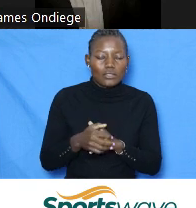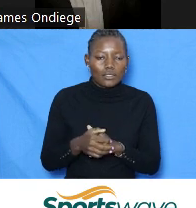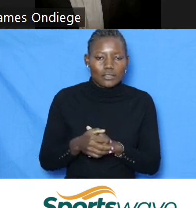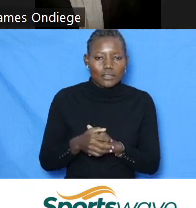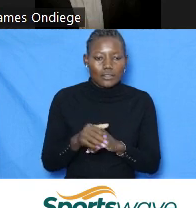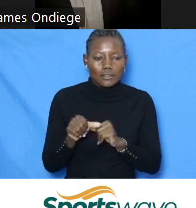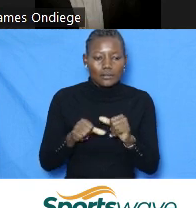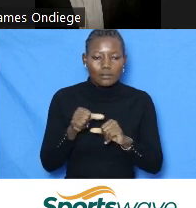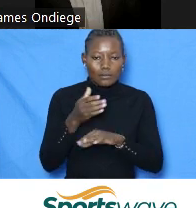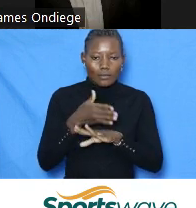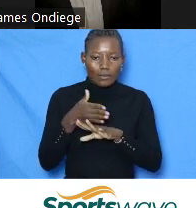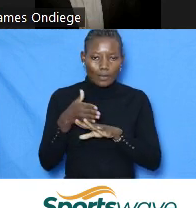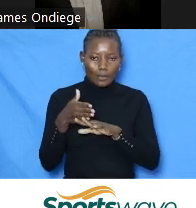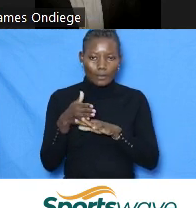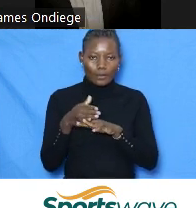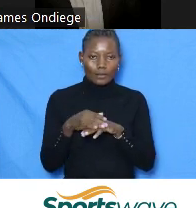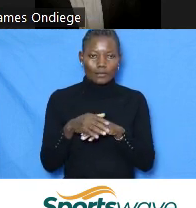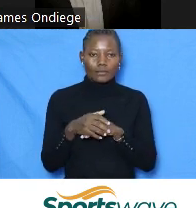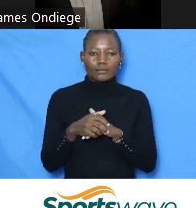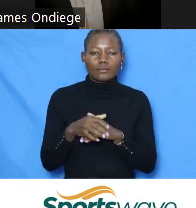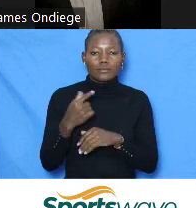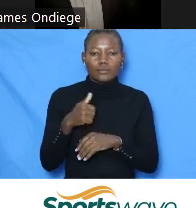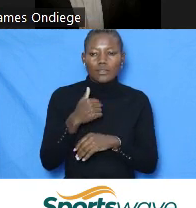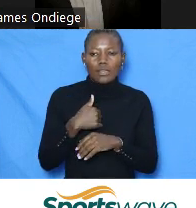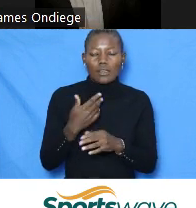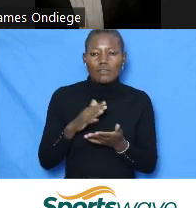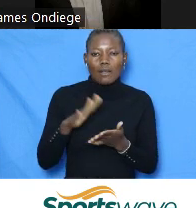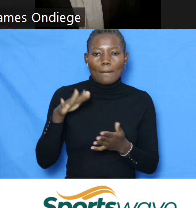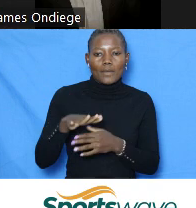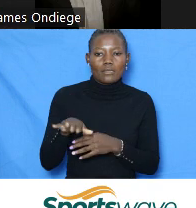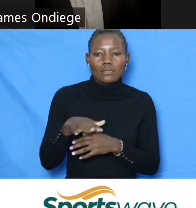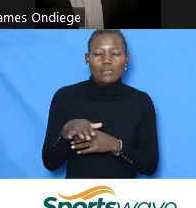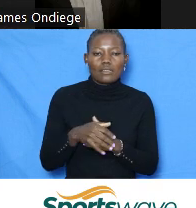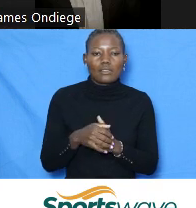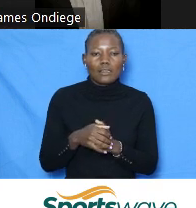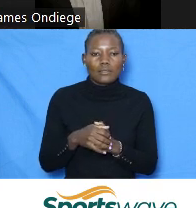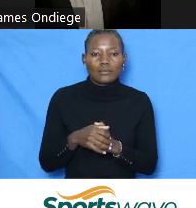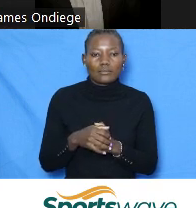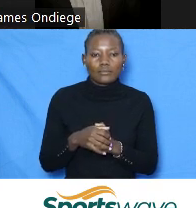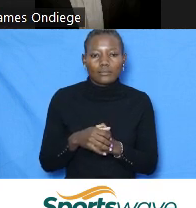In terms of injury prevention, there's a wide scope when it comes to injury prevention.